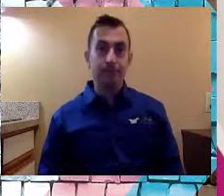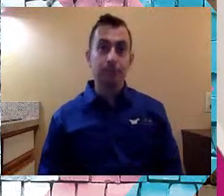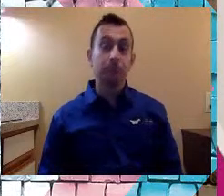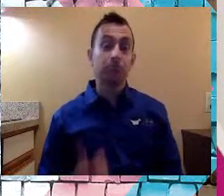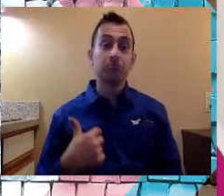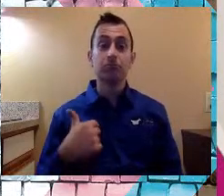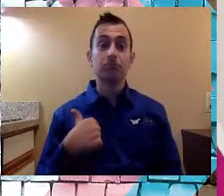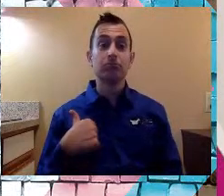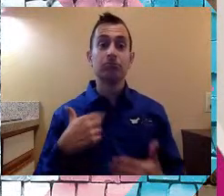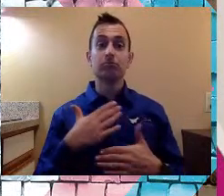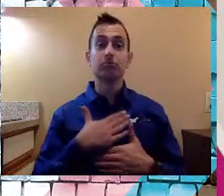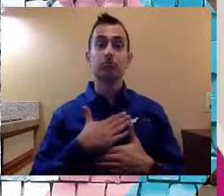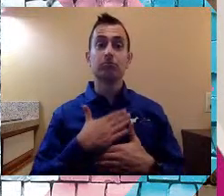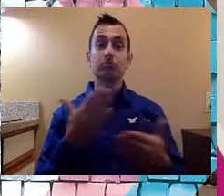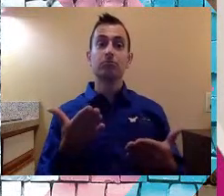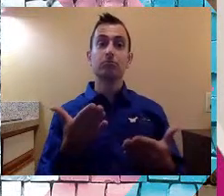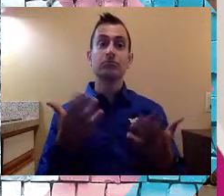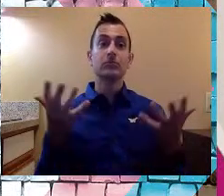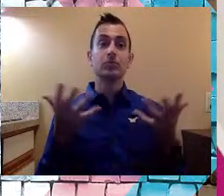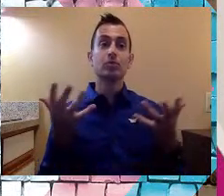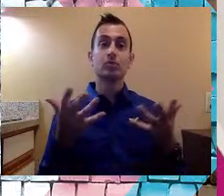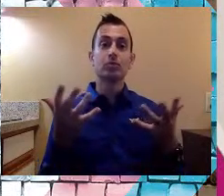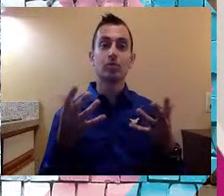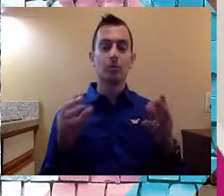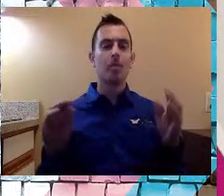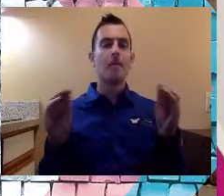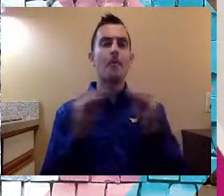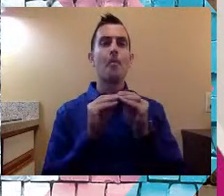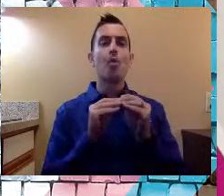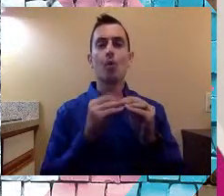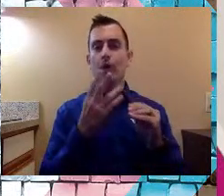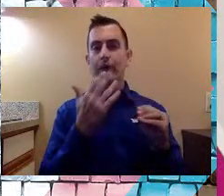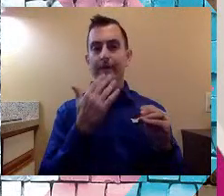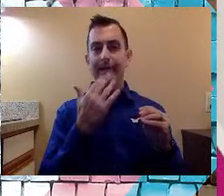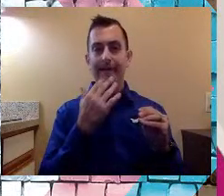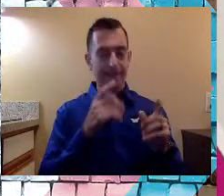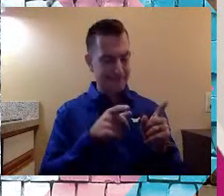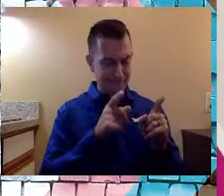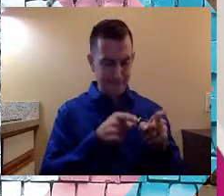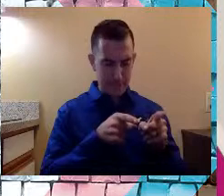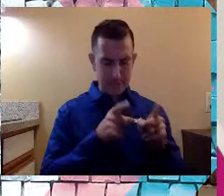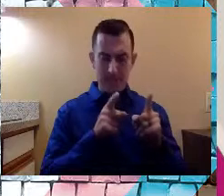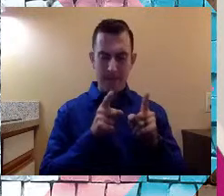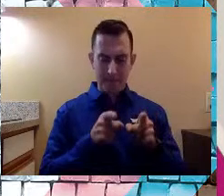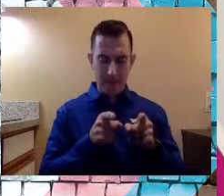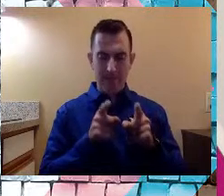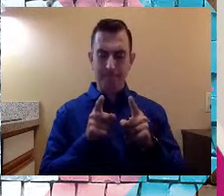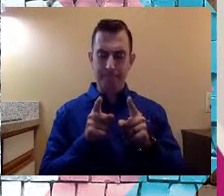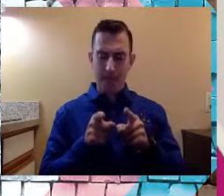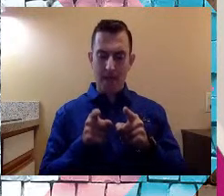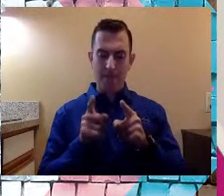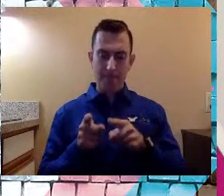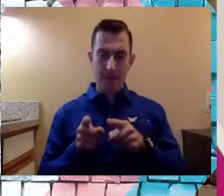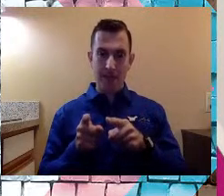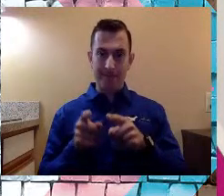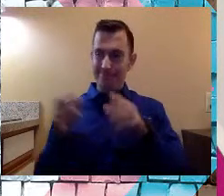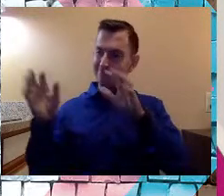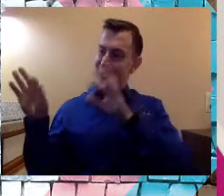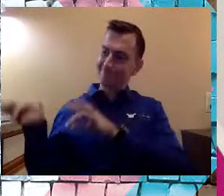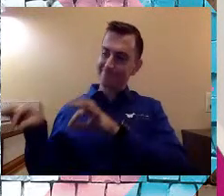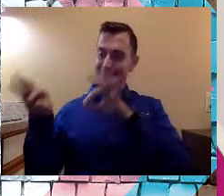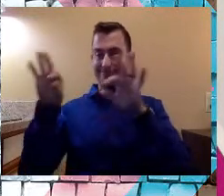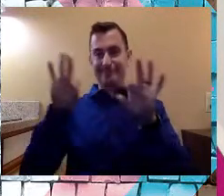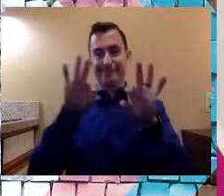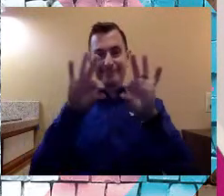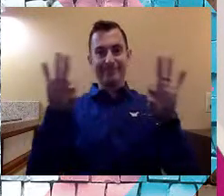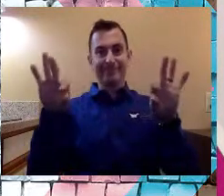suggest using more color and going all the way down your stick. But I have one right here that I've been working